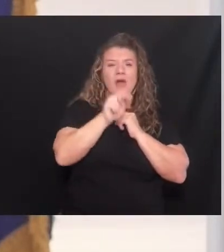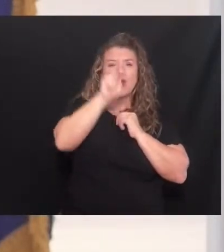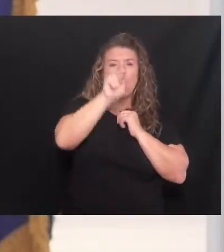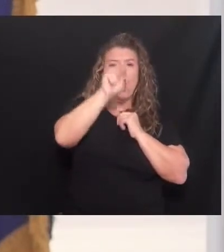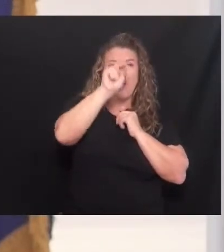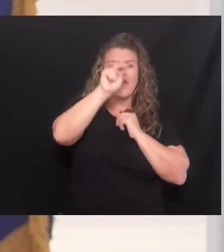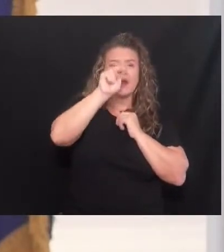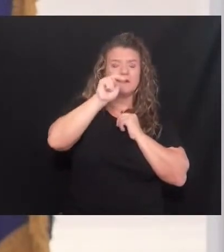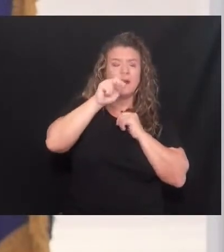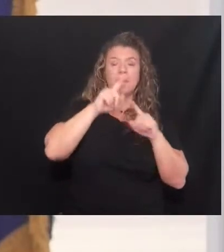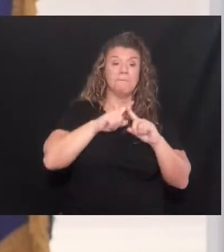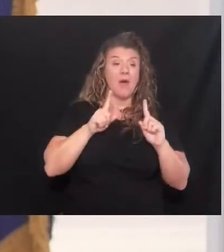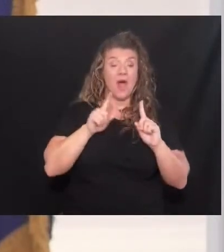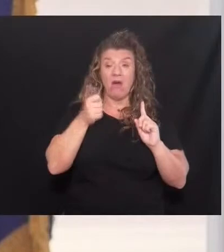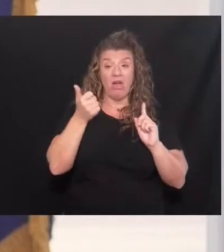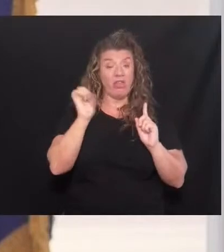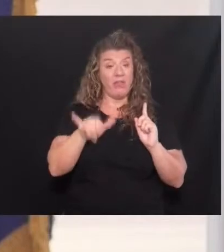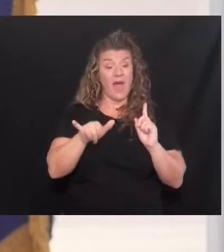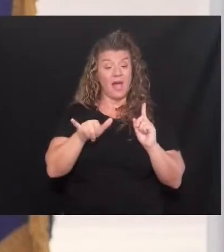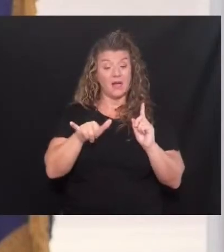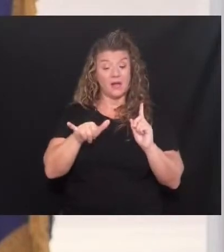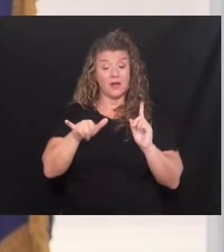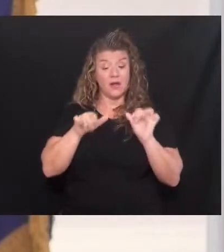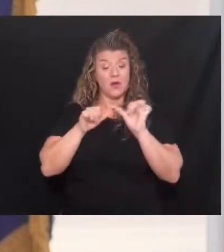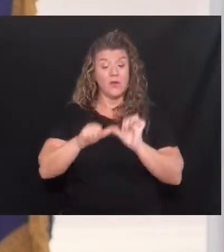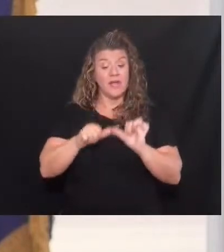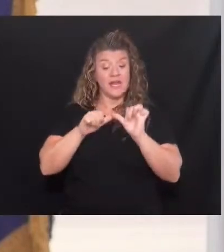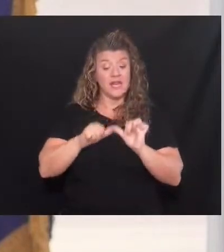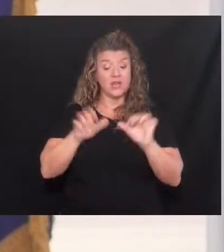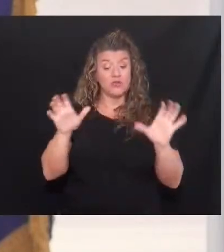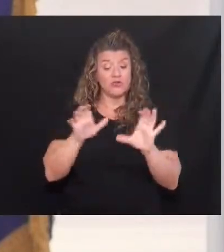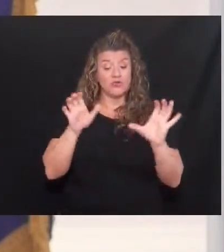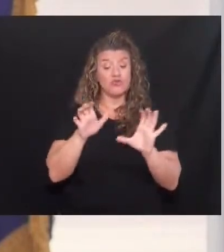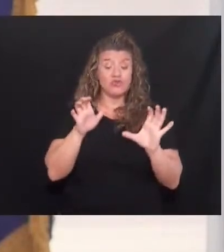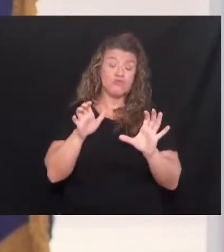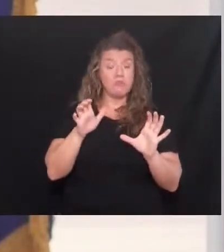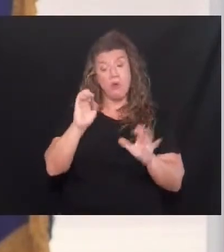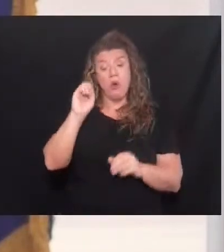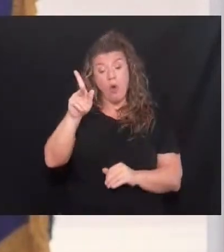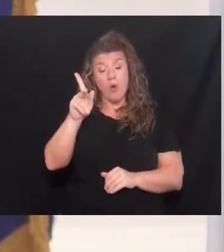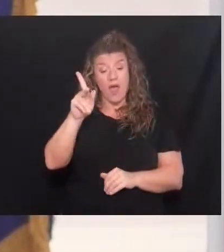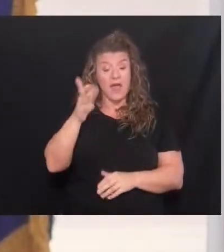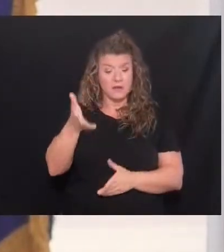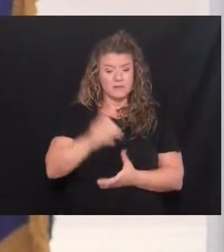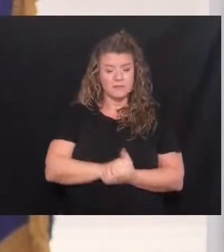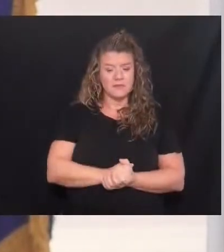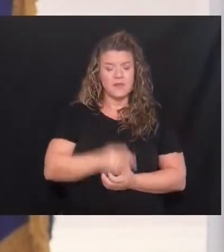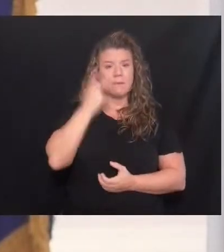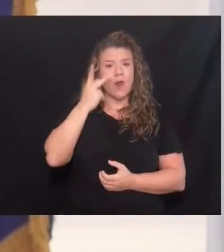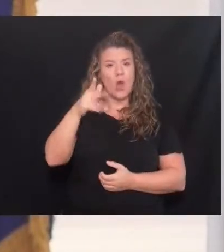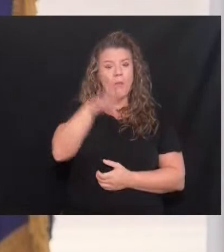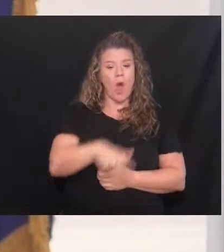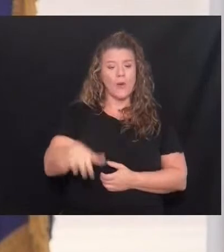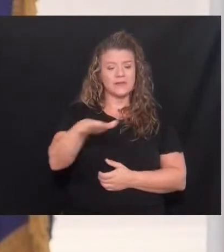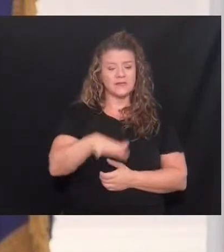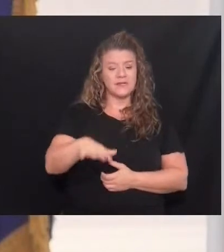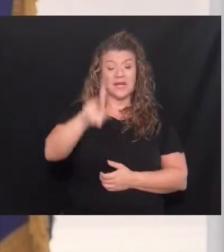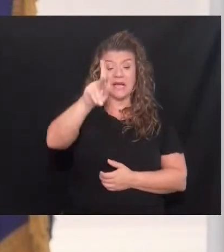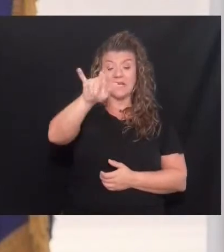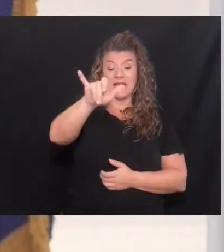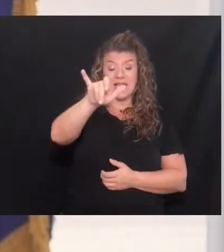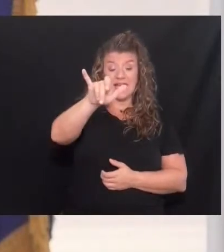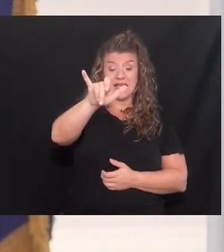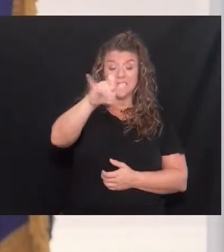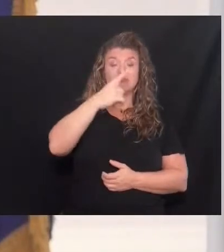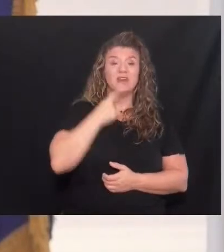but other than that, we continue to do a pretty decent job. But just look below us. Kentucky right here,